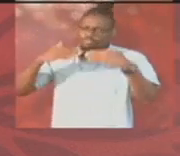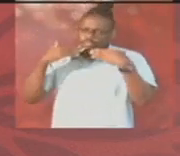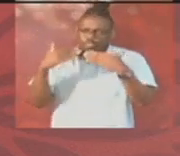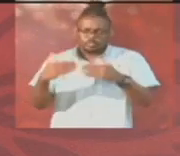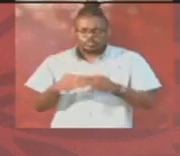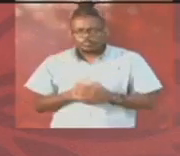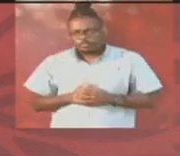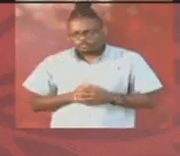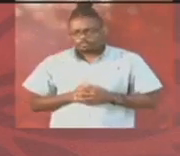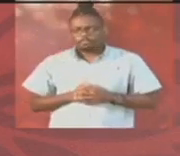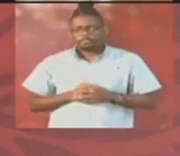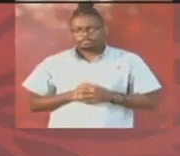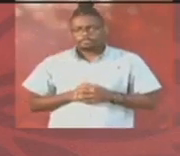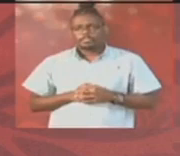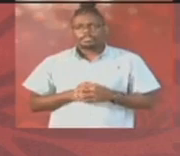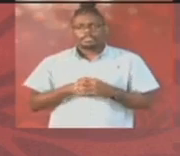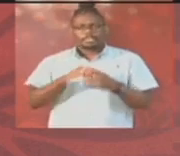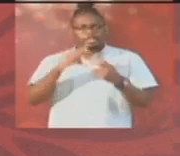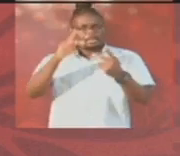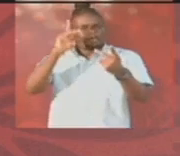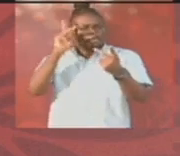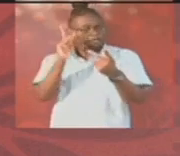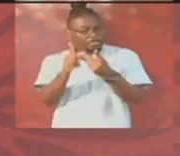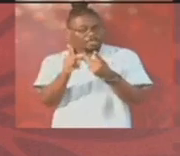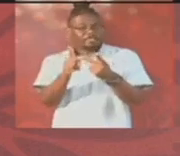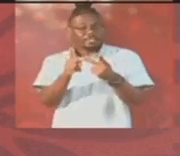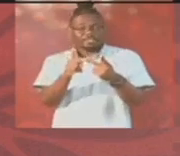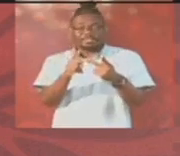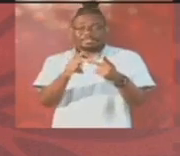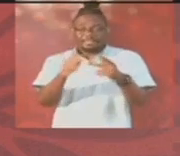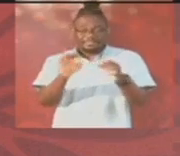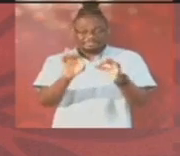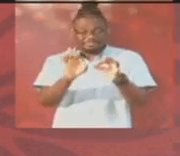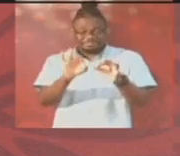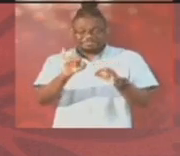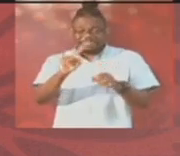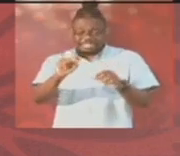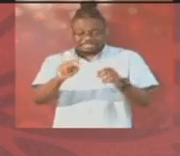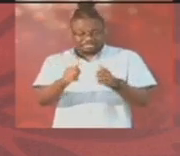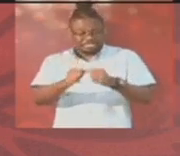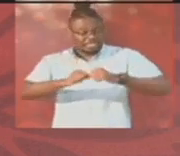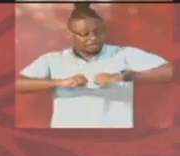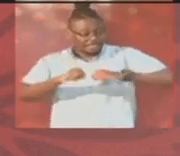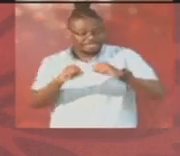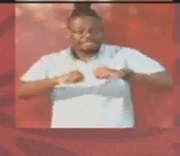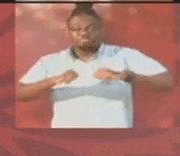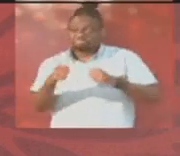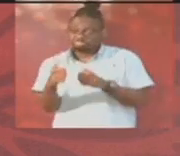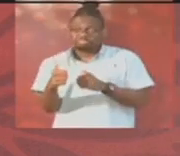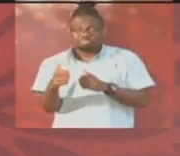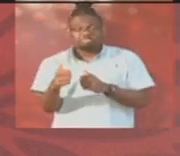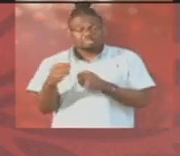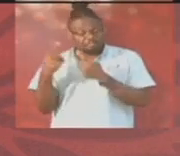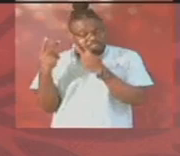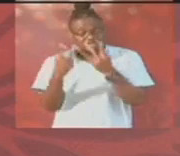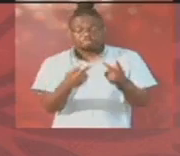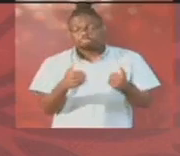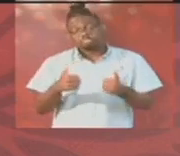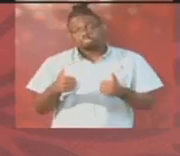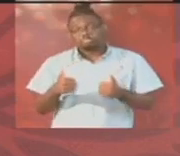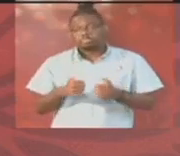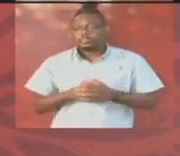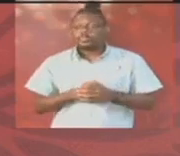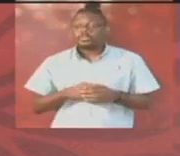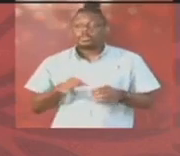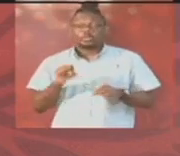its size to accommodate the type of numbers that we were hoping to be able to facilitate. And in closing, I just want